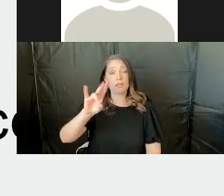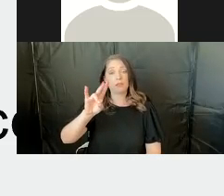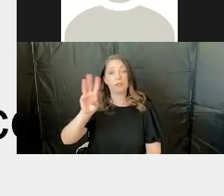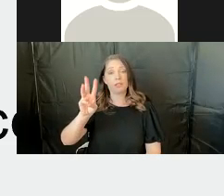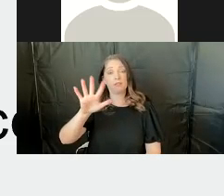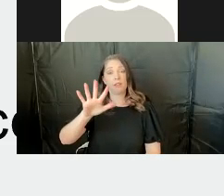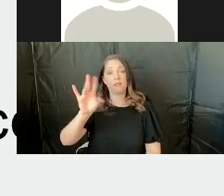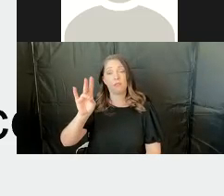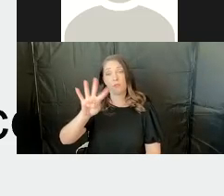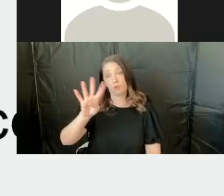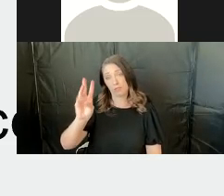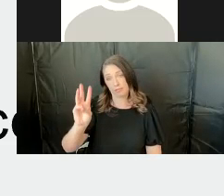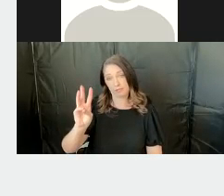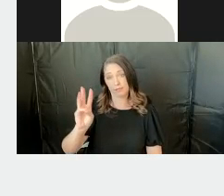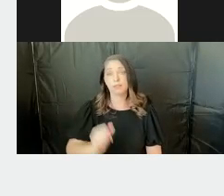1-800-776-5746.